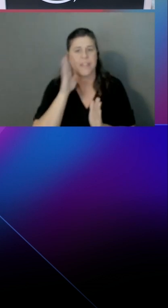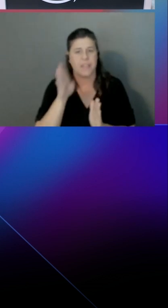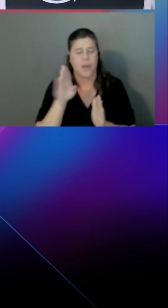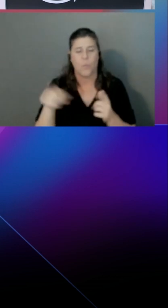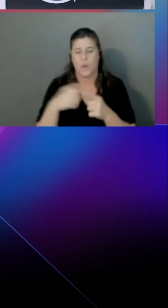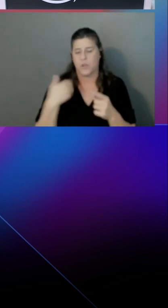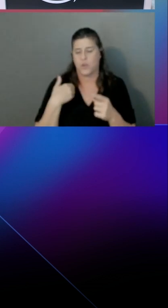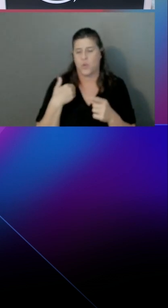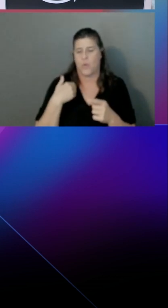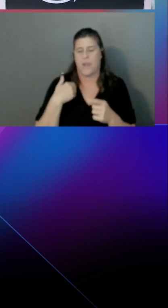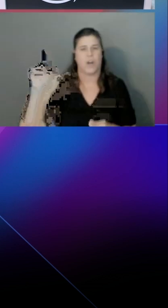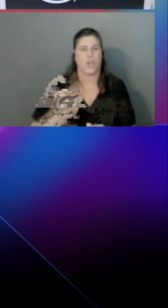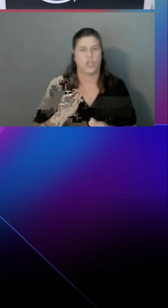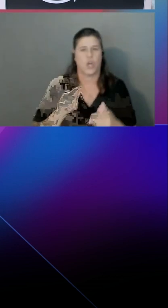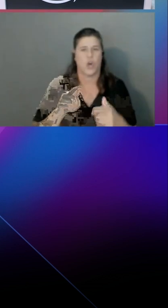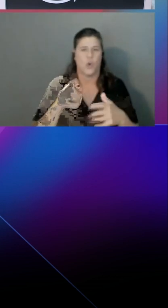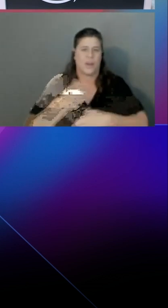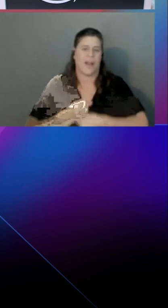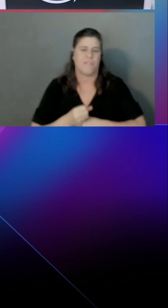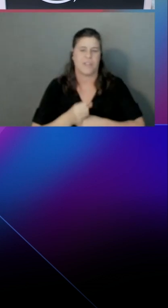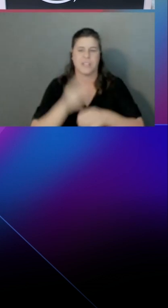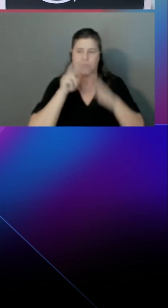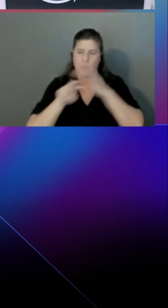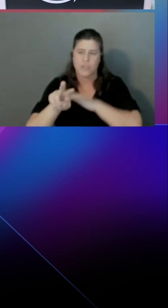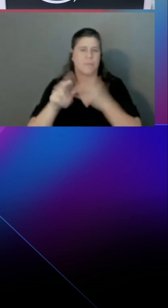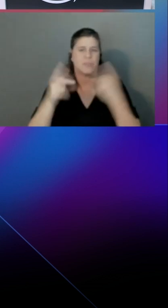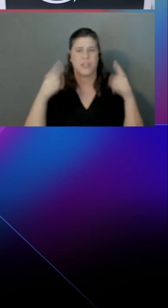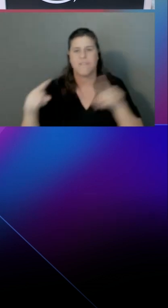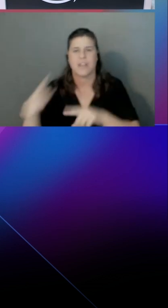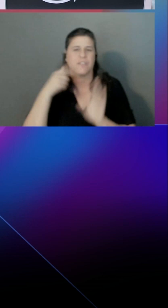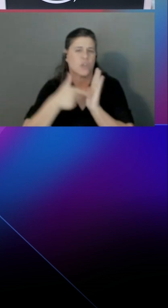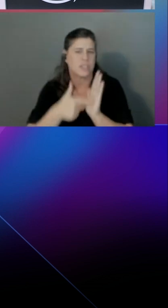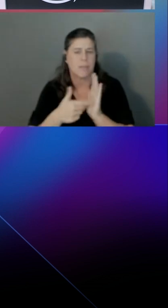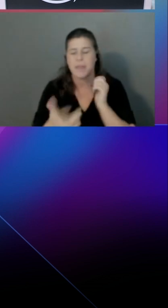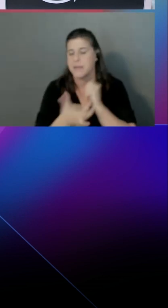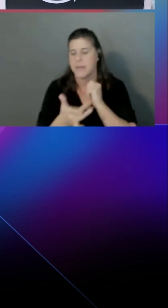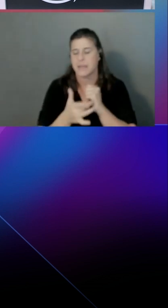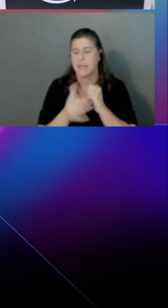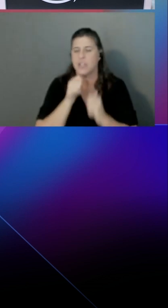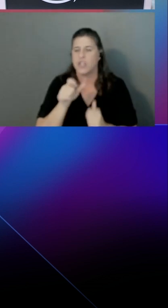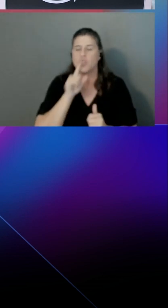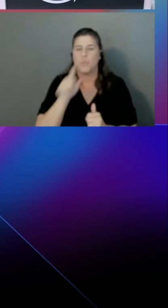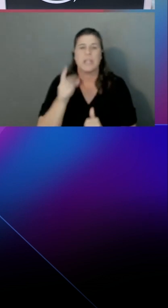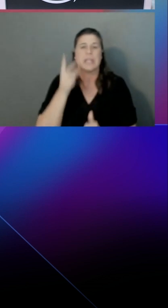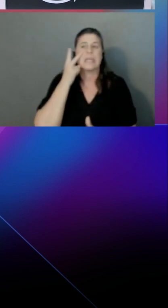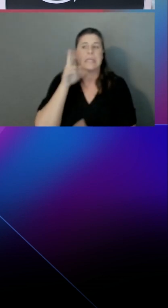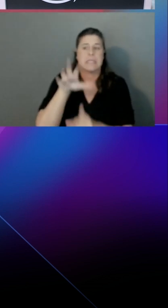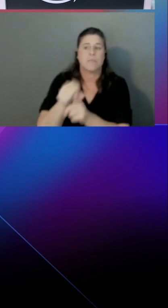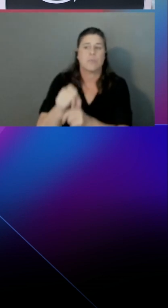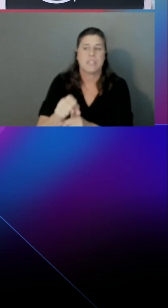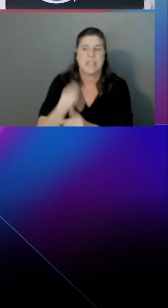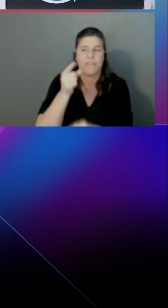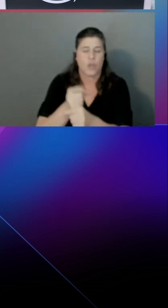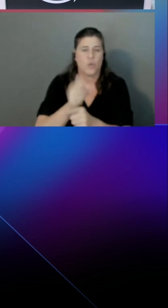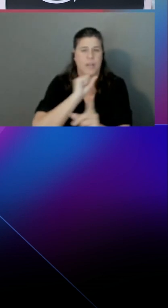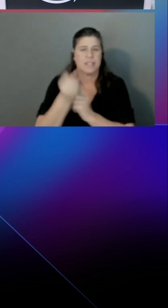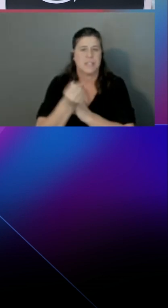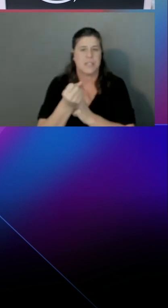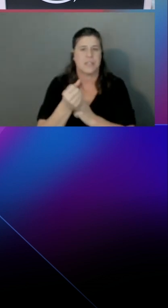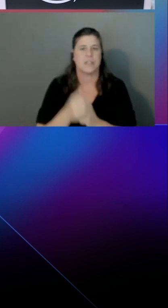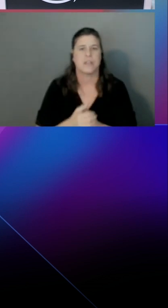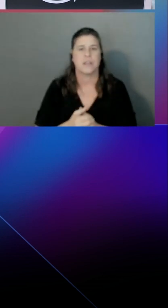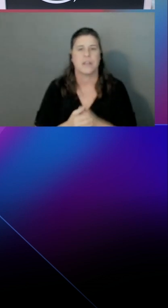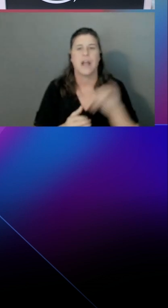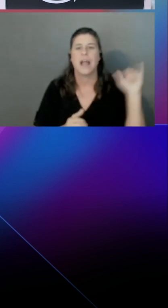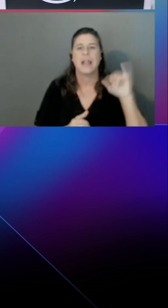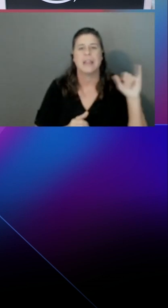confidence perception event, for example, where the technology doesn't perceive the scenario. Like a pedestrian or a stoplight,